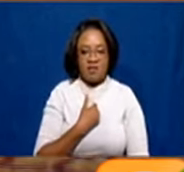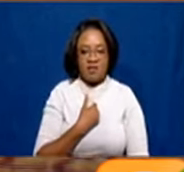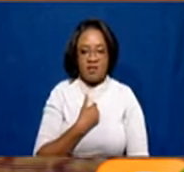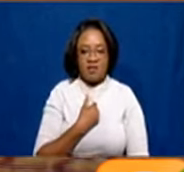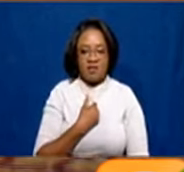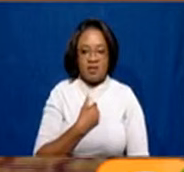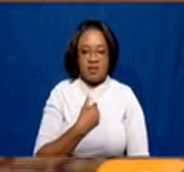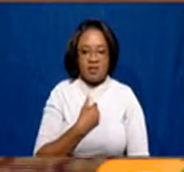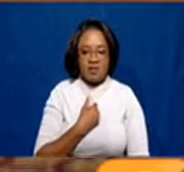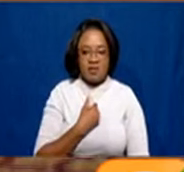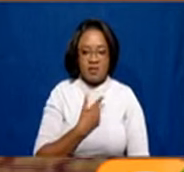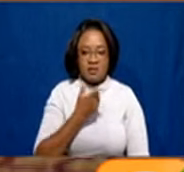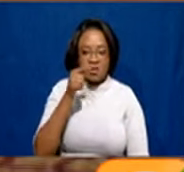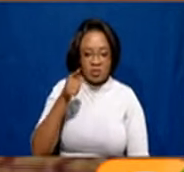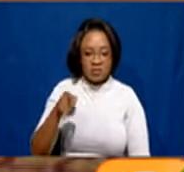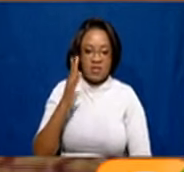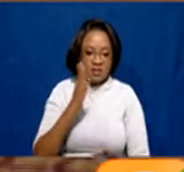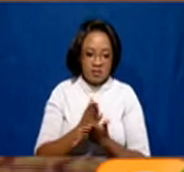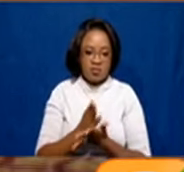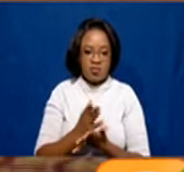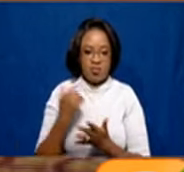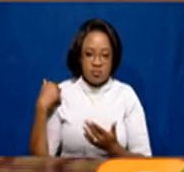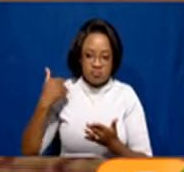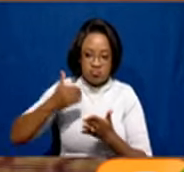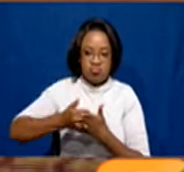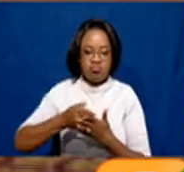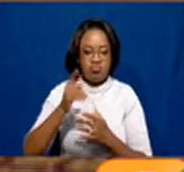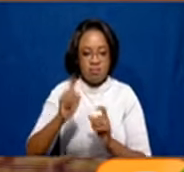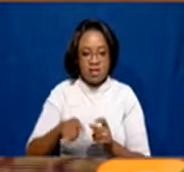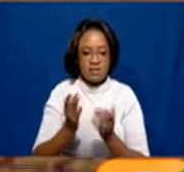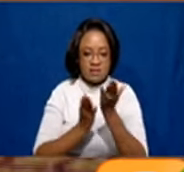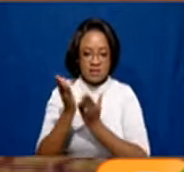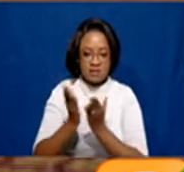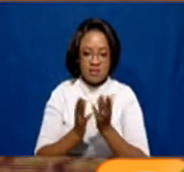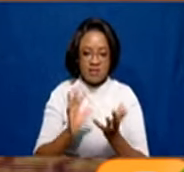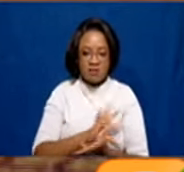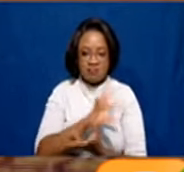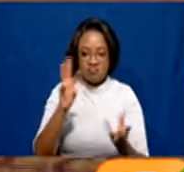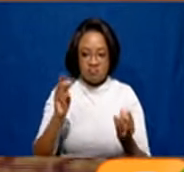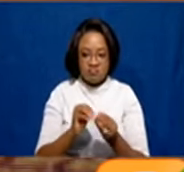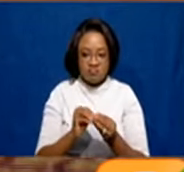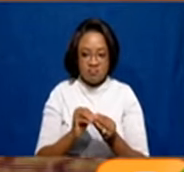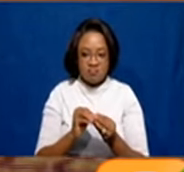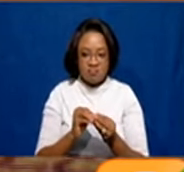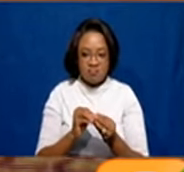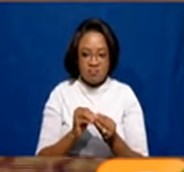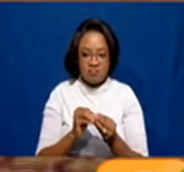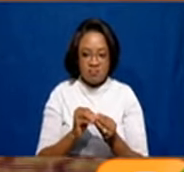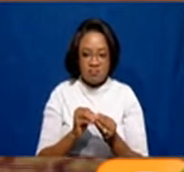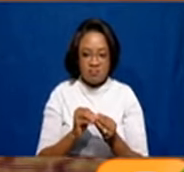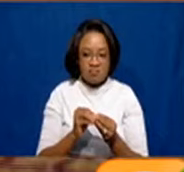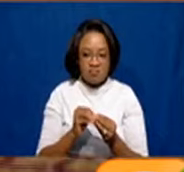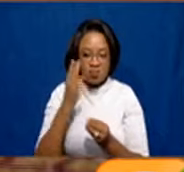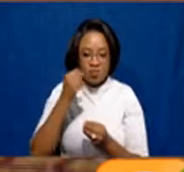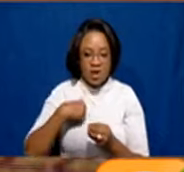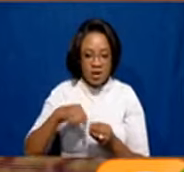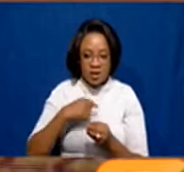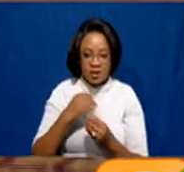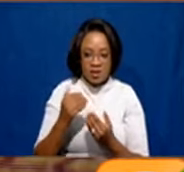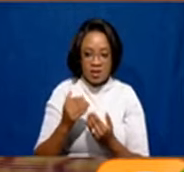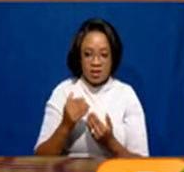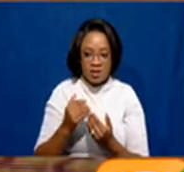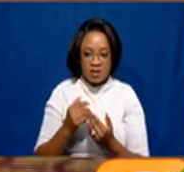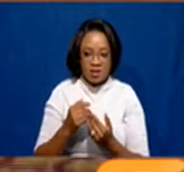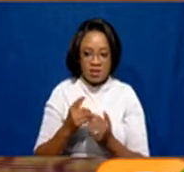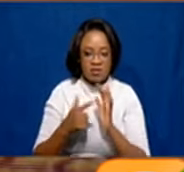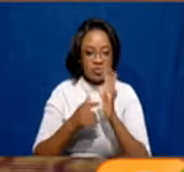because I believe that's what he has been called to do. So I can say in a nutshell, that is who he is, because bringing us up, and it reflects